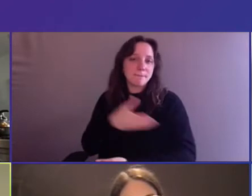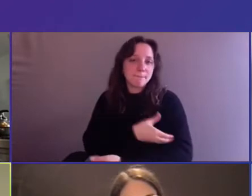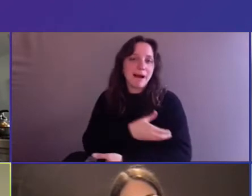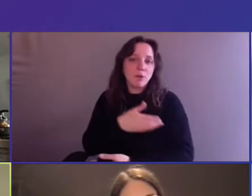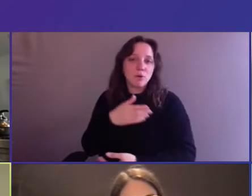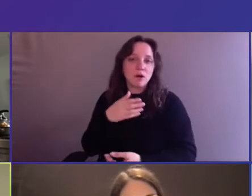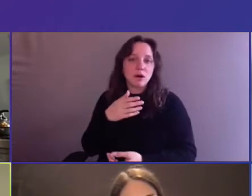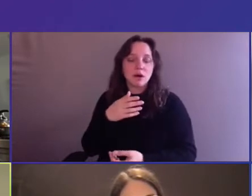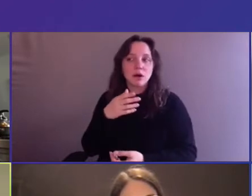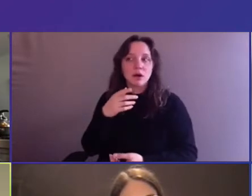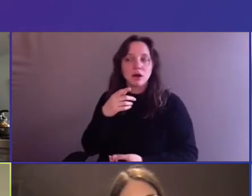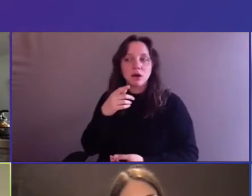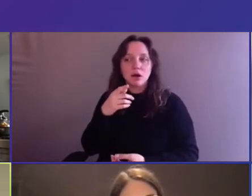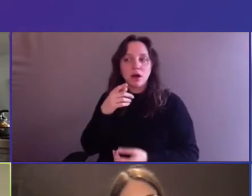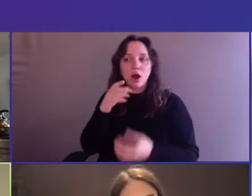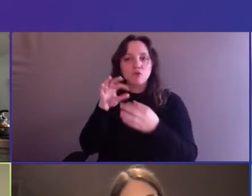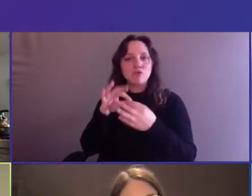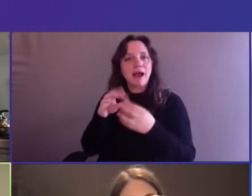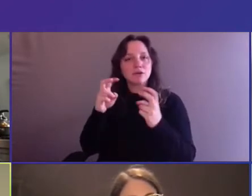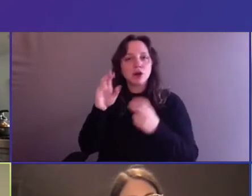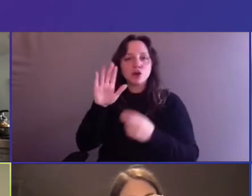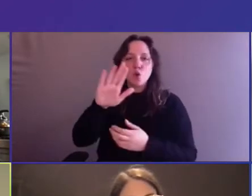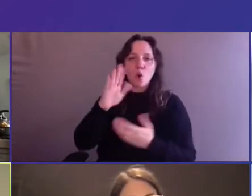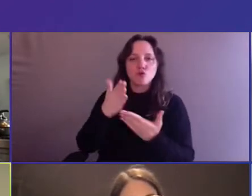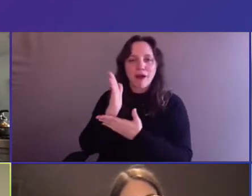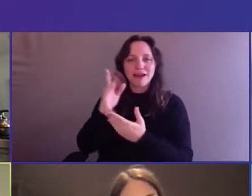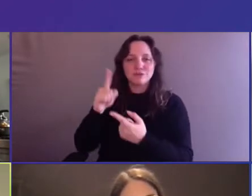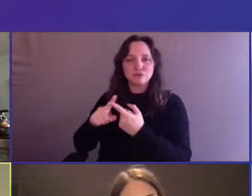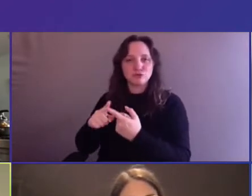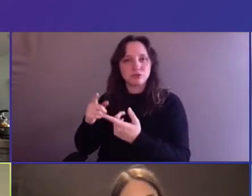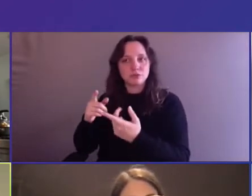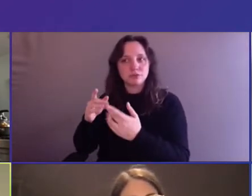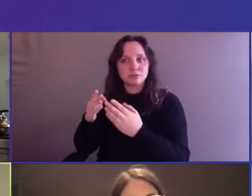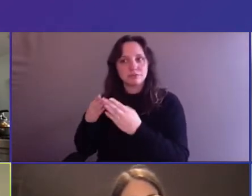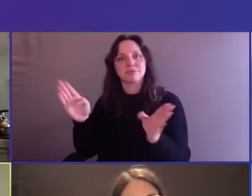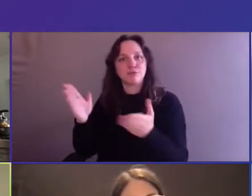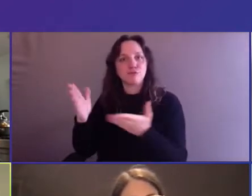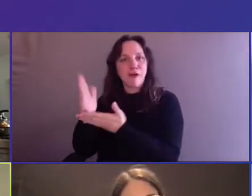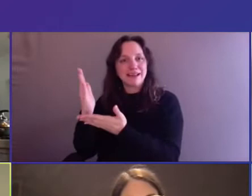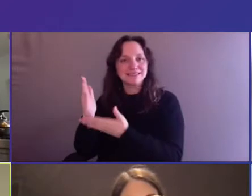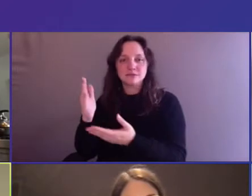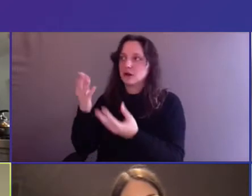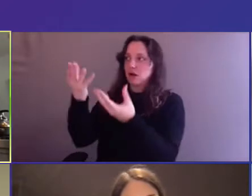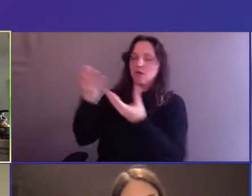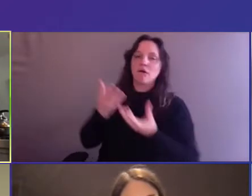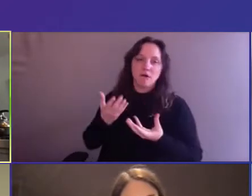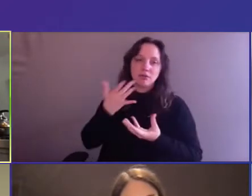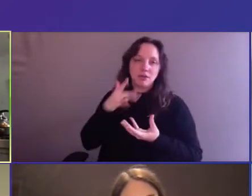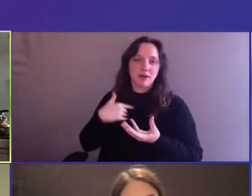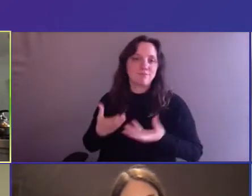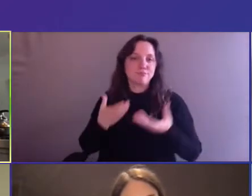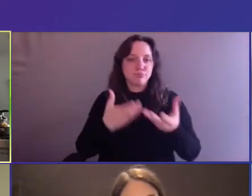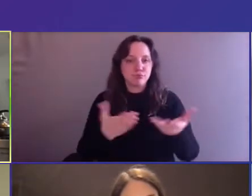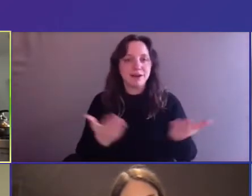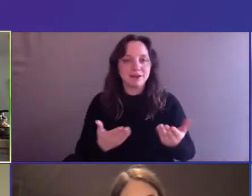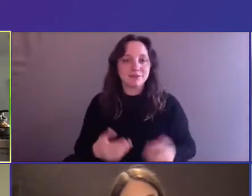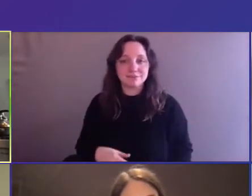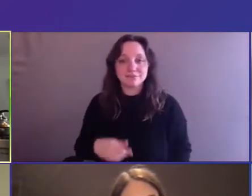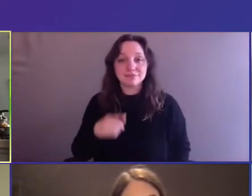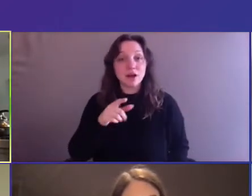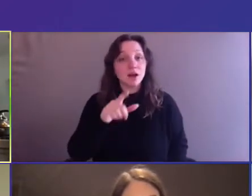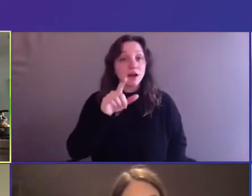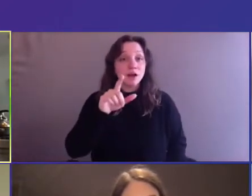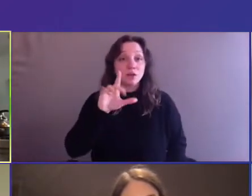the right to rights. Mm-hmm. And so that helped as well. Fabulous. Great. Anyone else want to jump